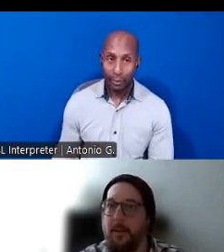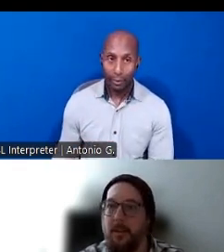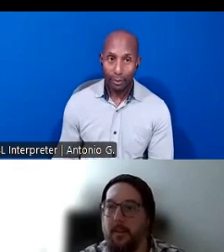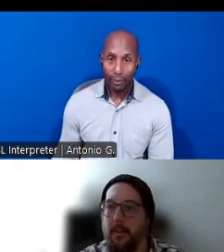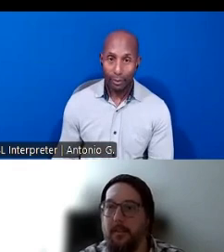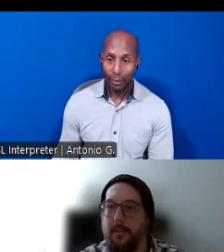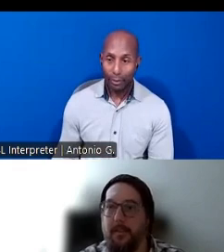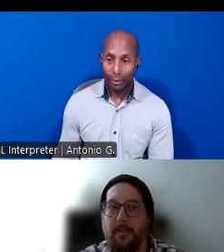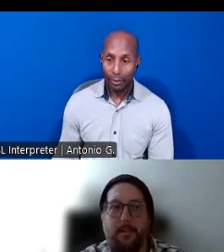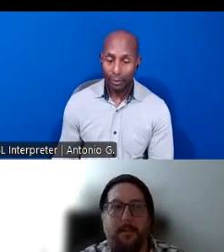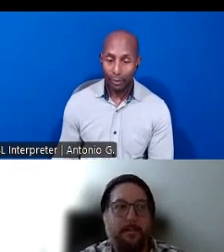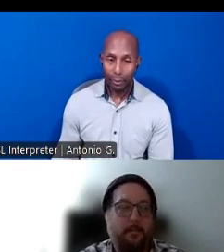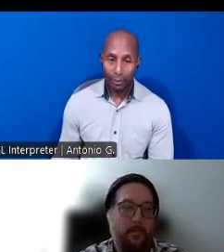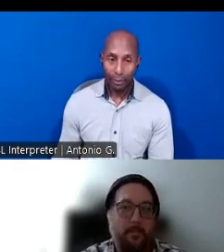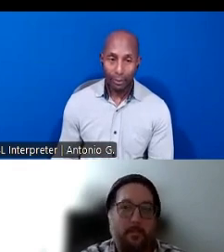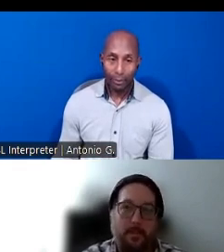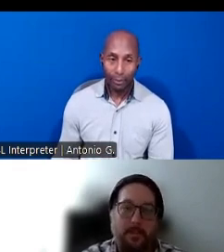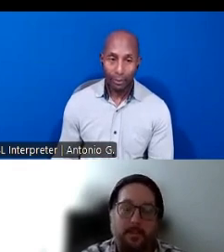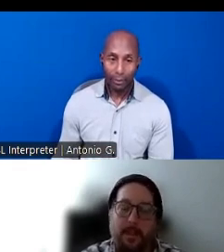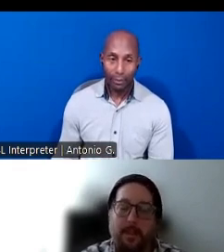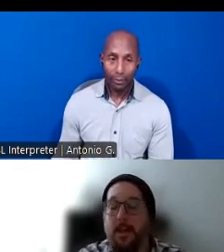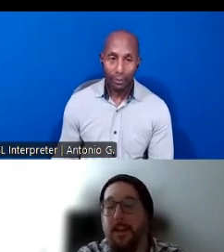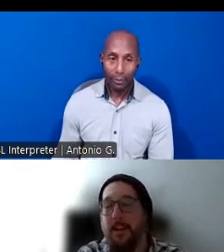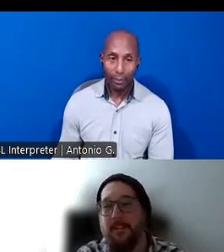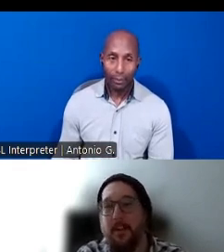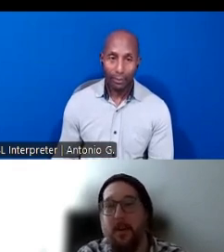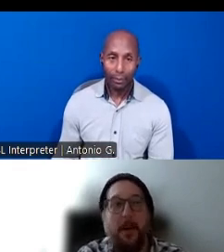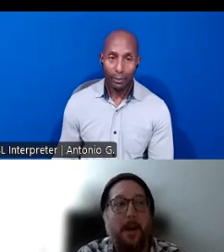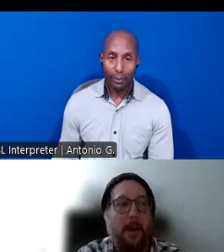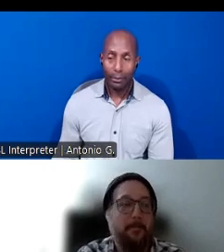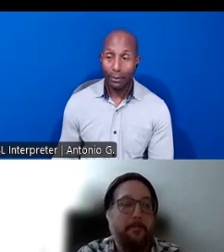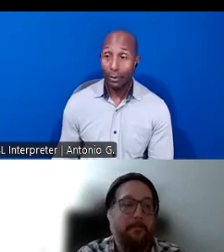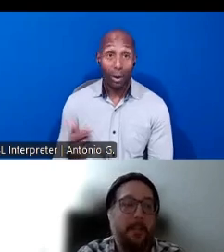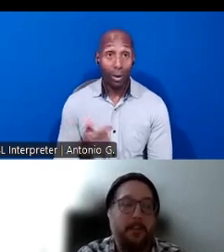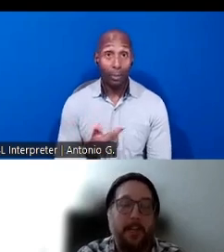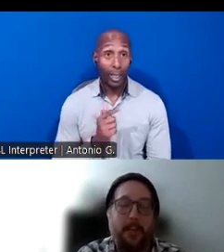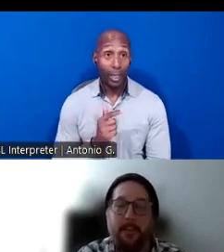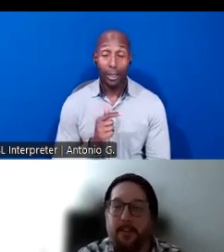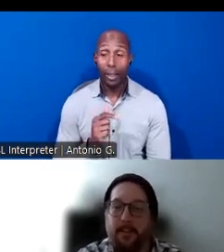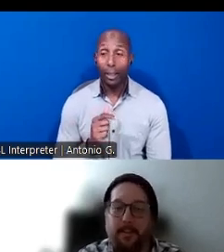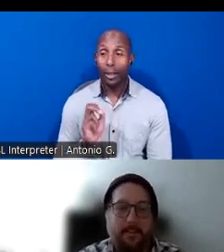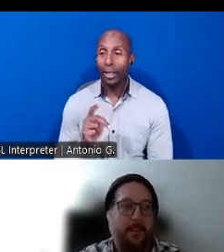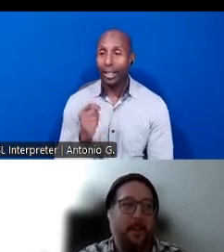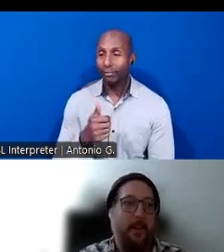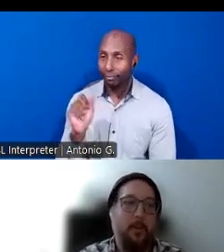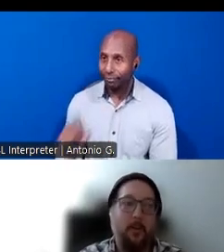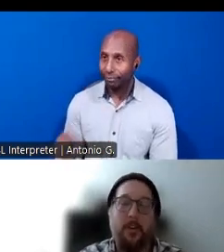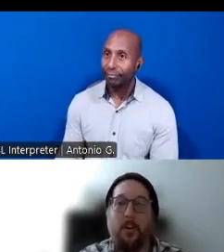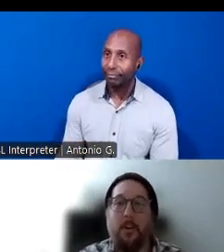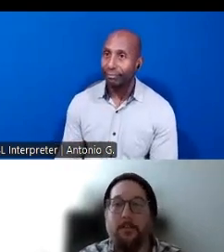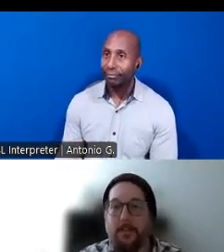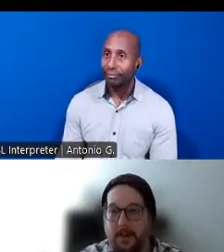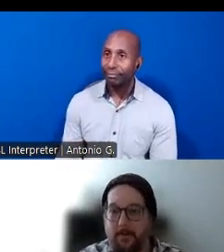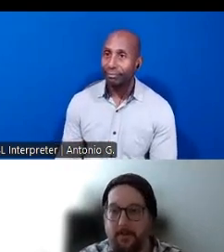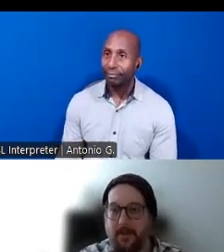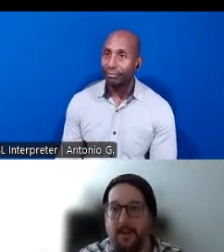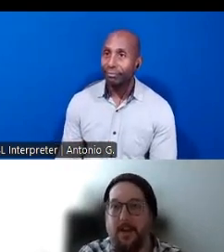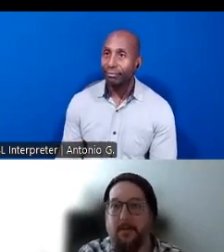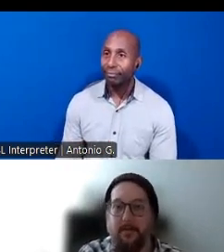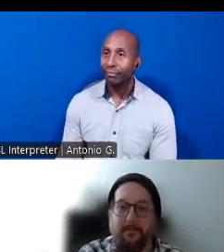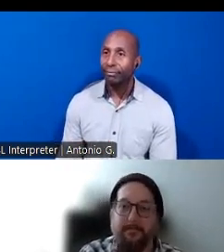I believe this is me. So right here at the end, who do we call for